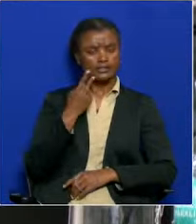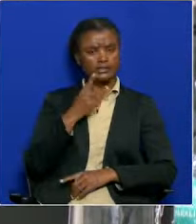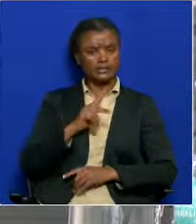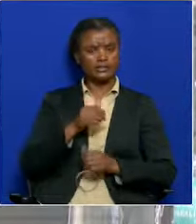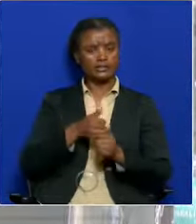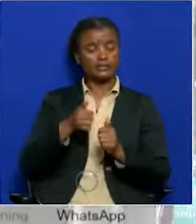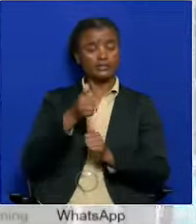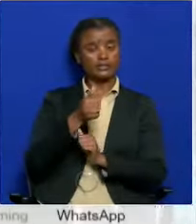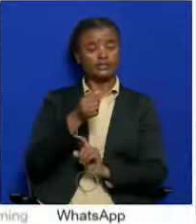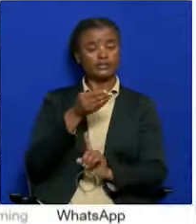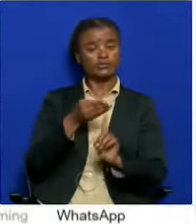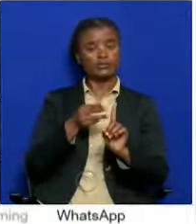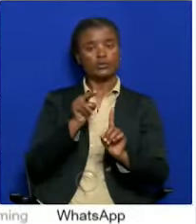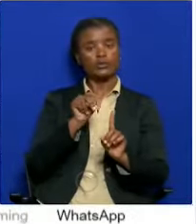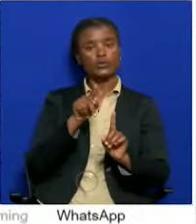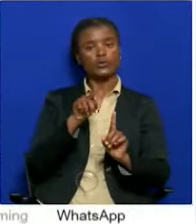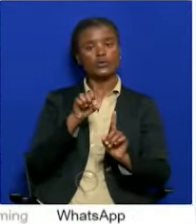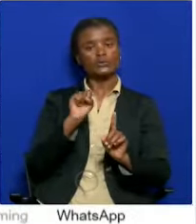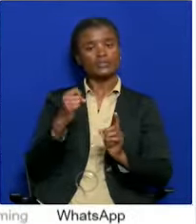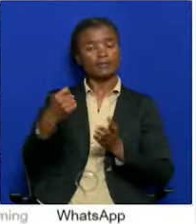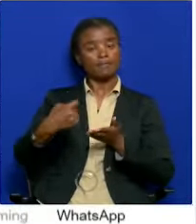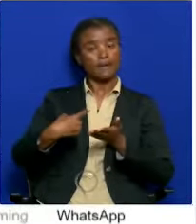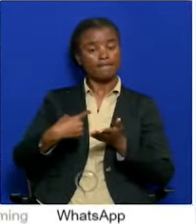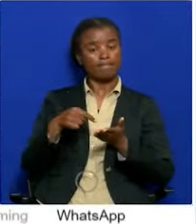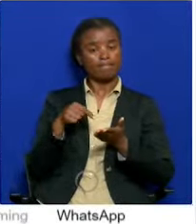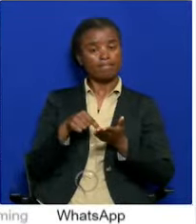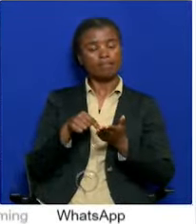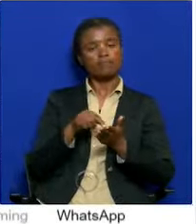article related to